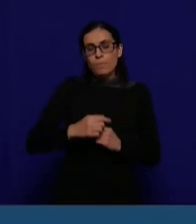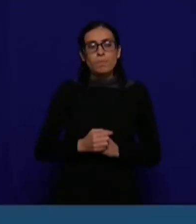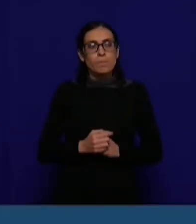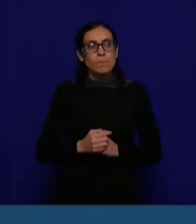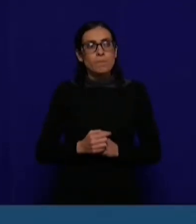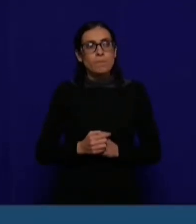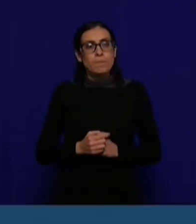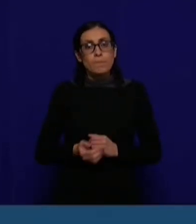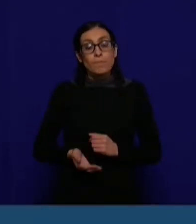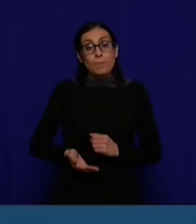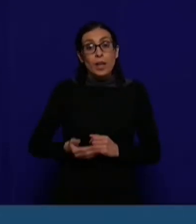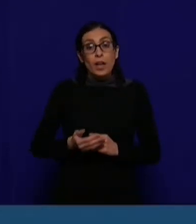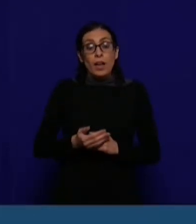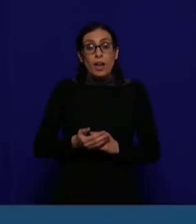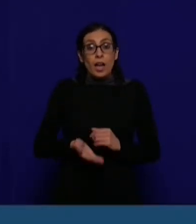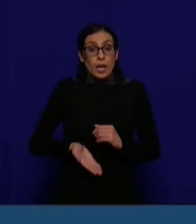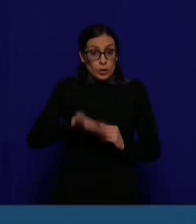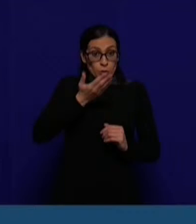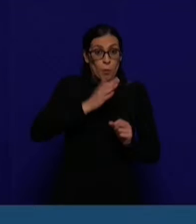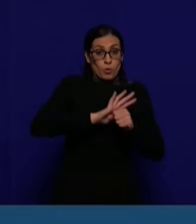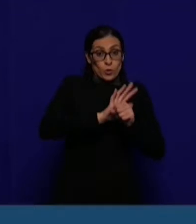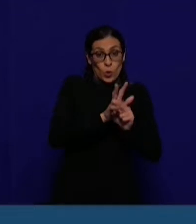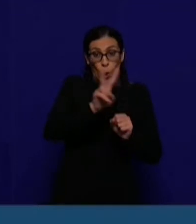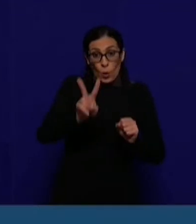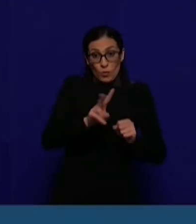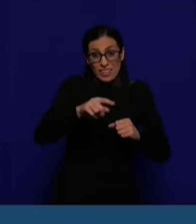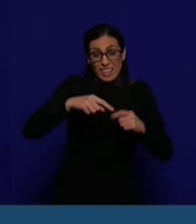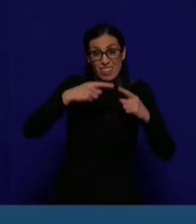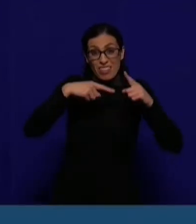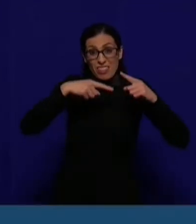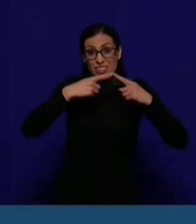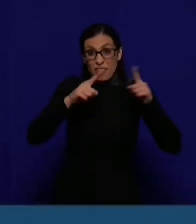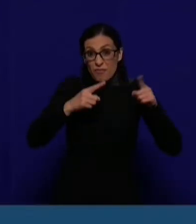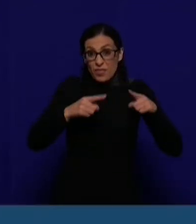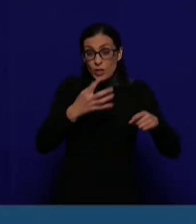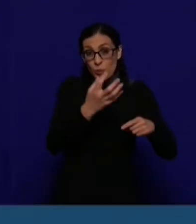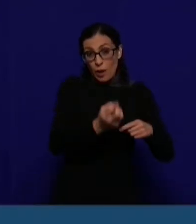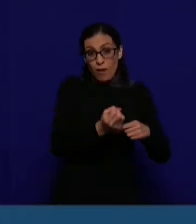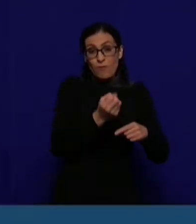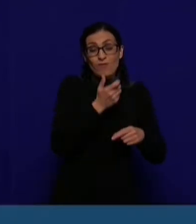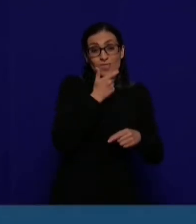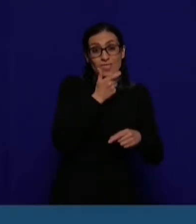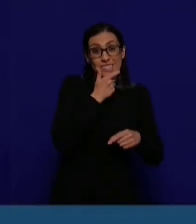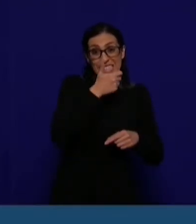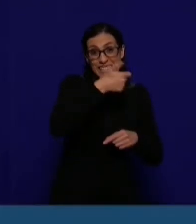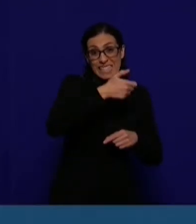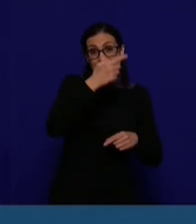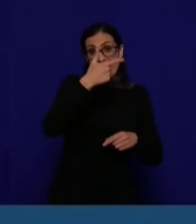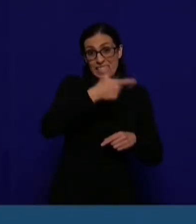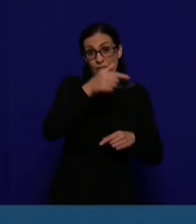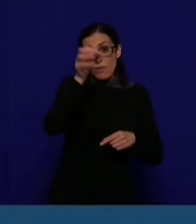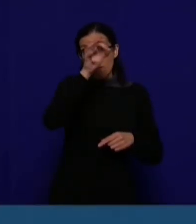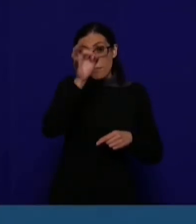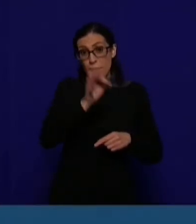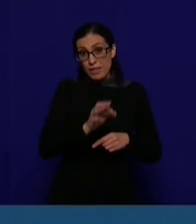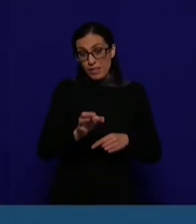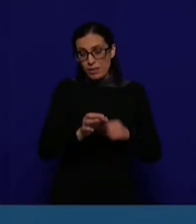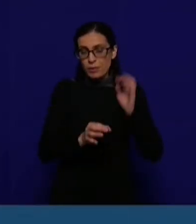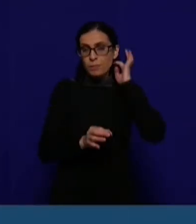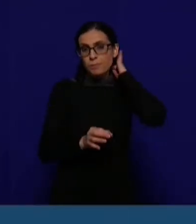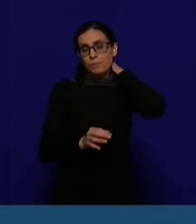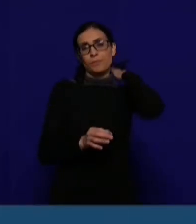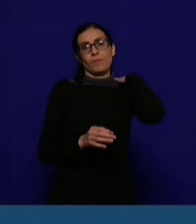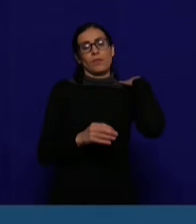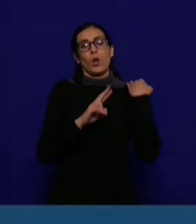UK variant. We have 67% of the positive cases which are the UK variant. And as we go along, as